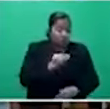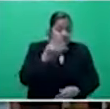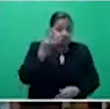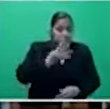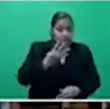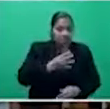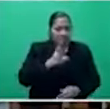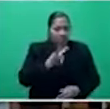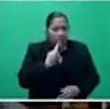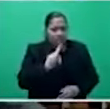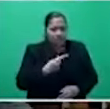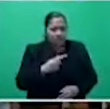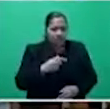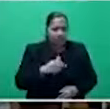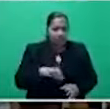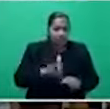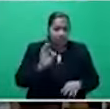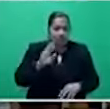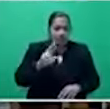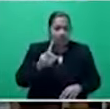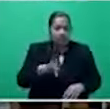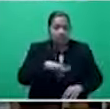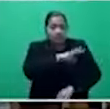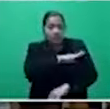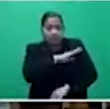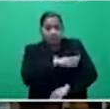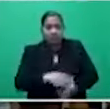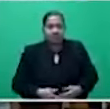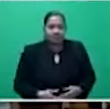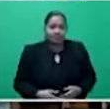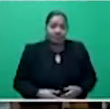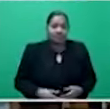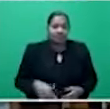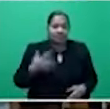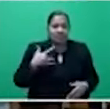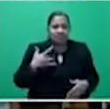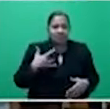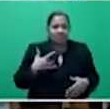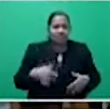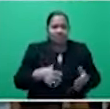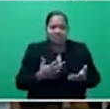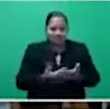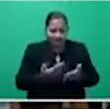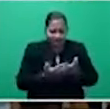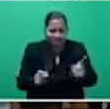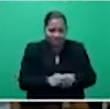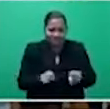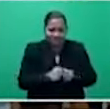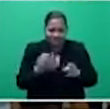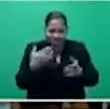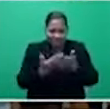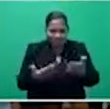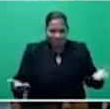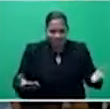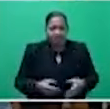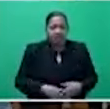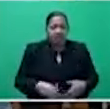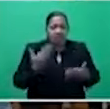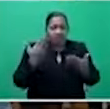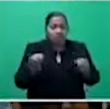said you vote for this constitution, you vote for Bainimarama, you live in reservations. Honourable Bulitavu and Honourable Niko Nawaikula did videos on that. We